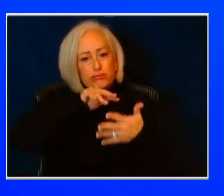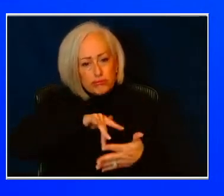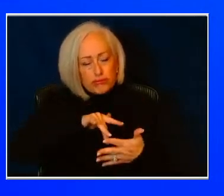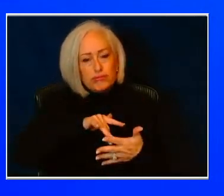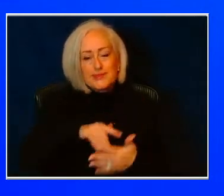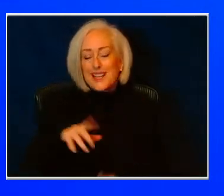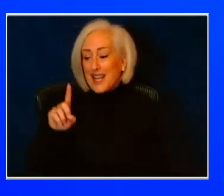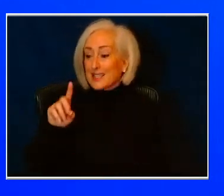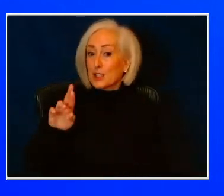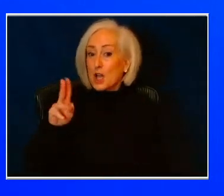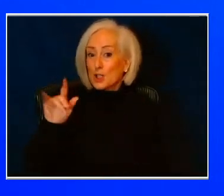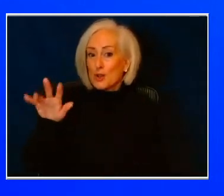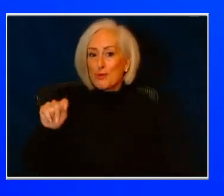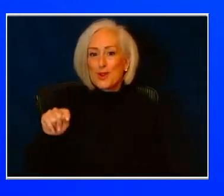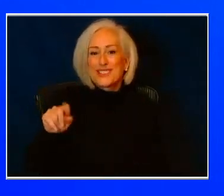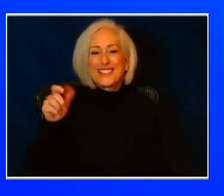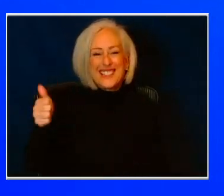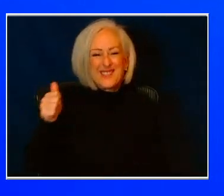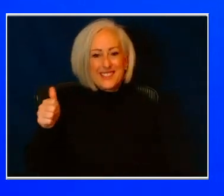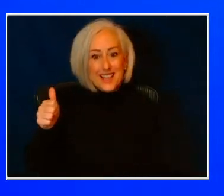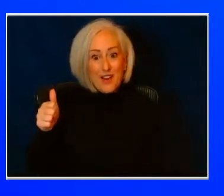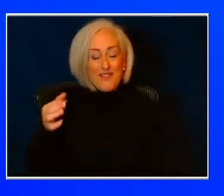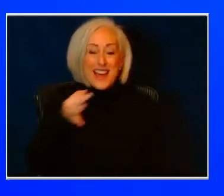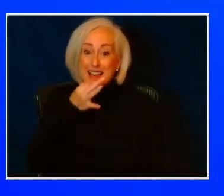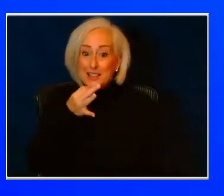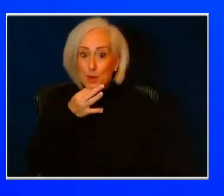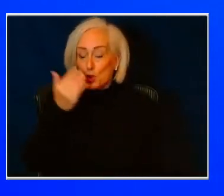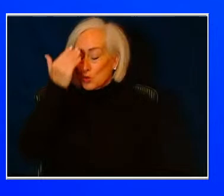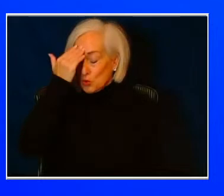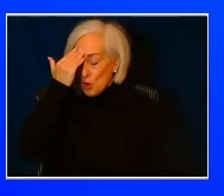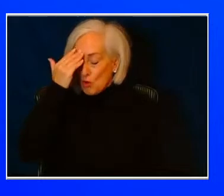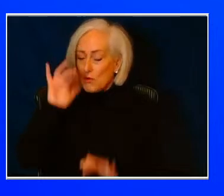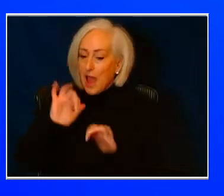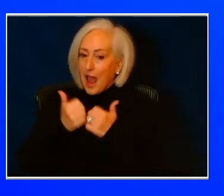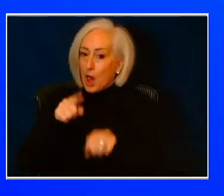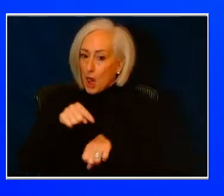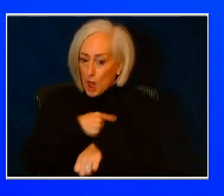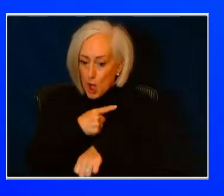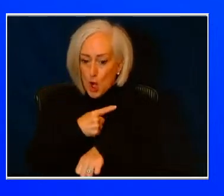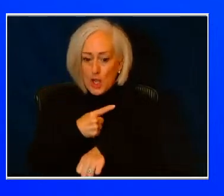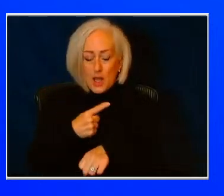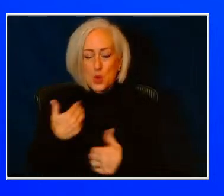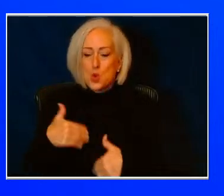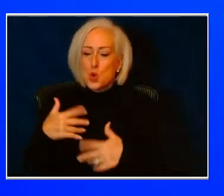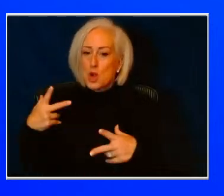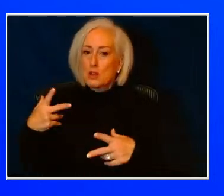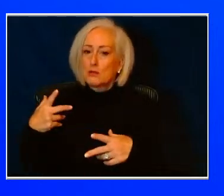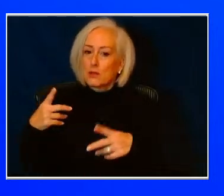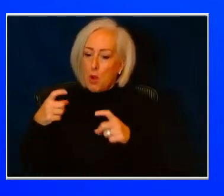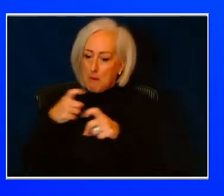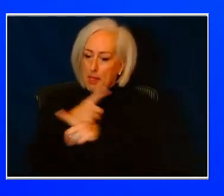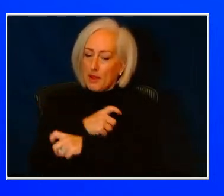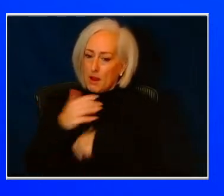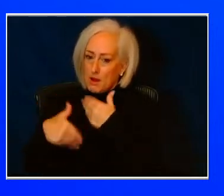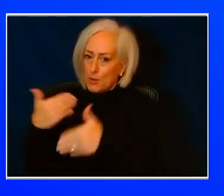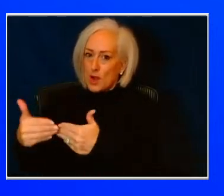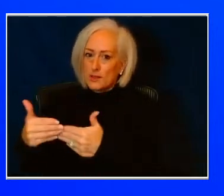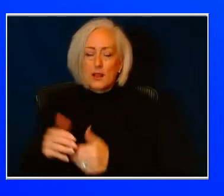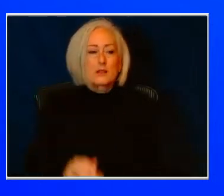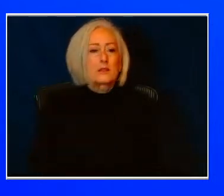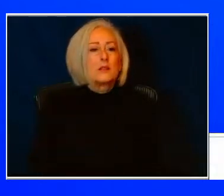the expert to tell you how long and how difficult it has been. It's a phenomenally challenging problem. And we made tremendous